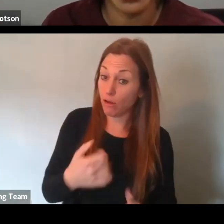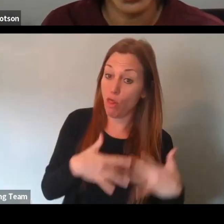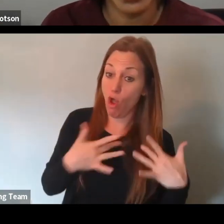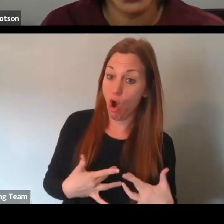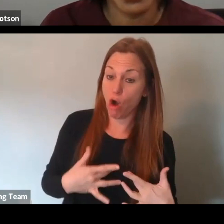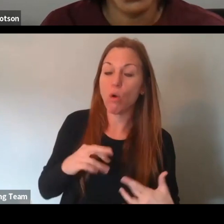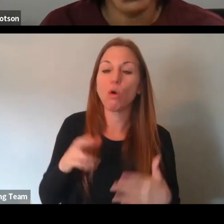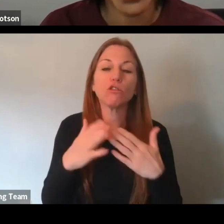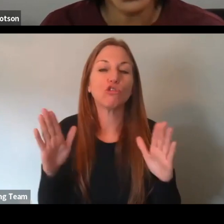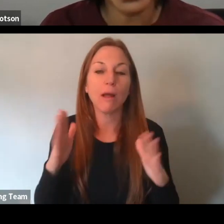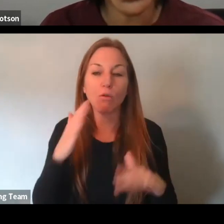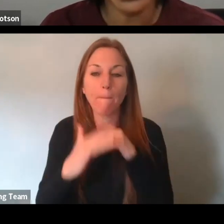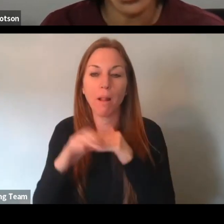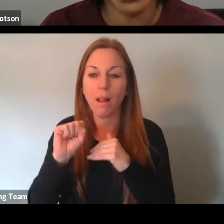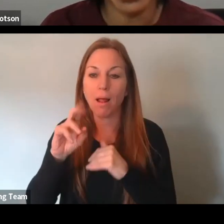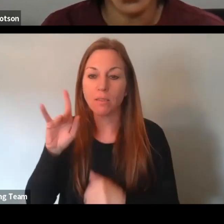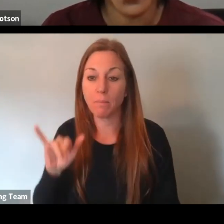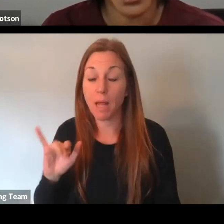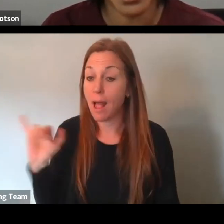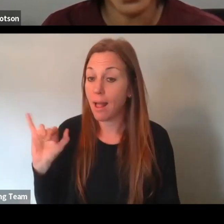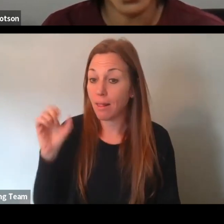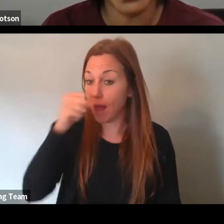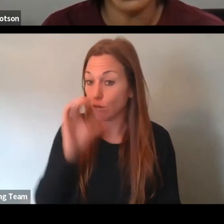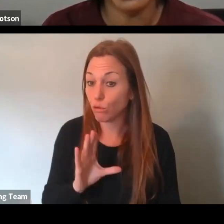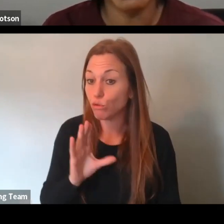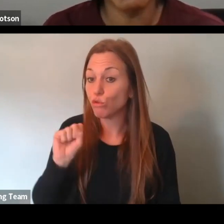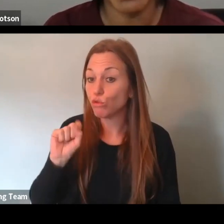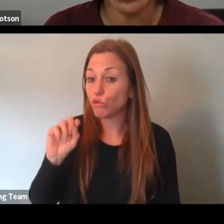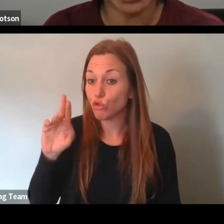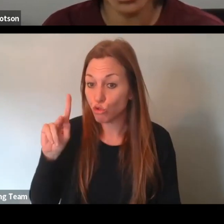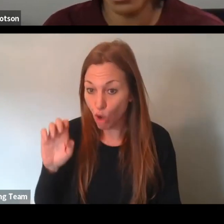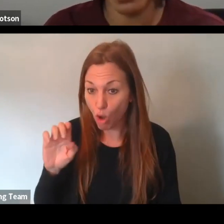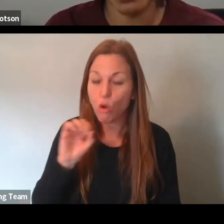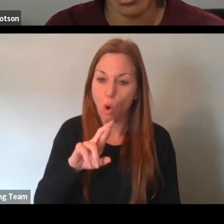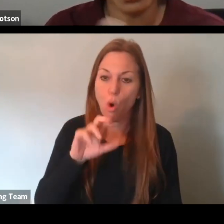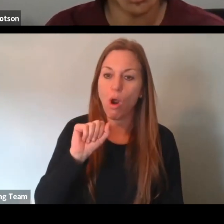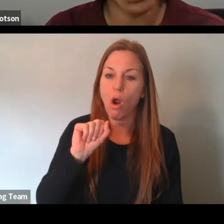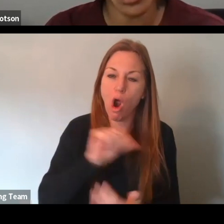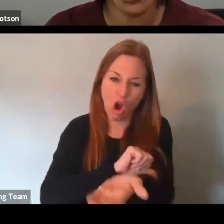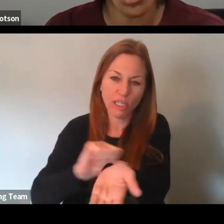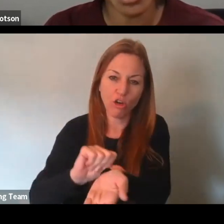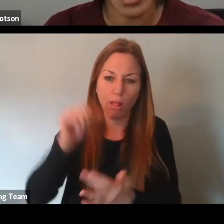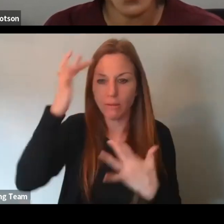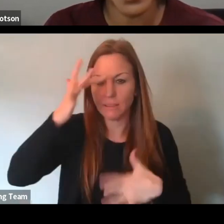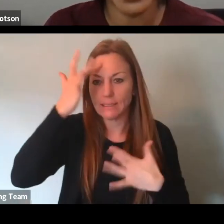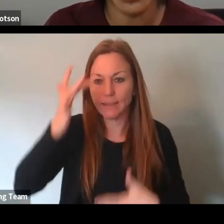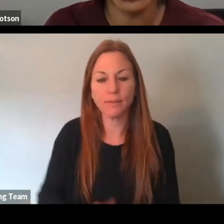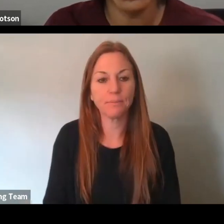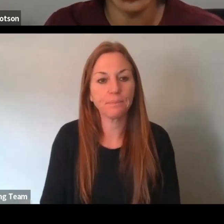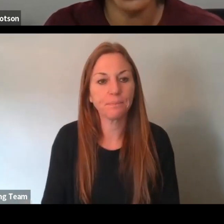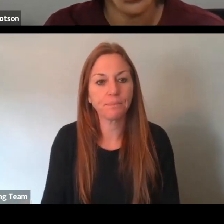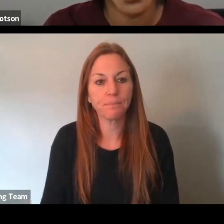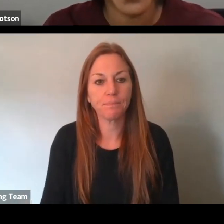and arterial disease. We also know that based on